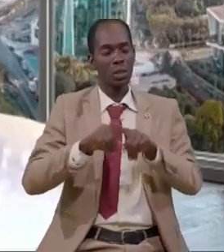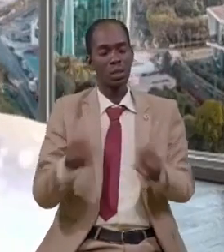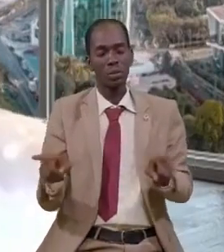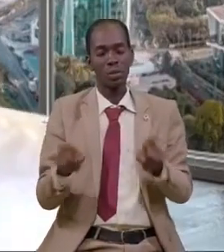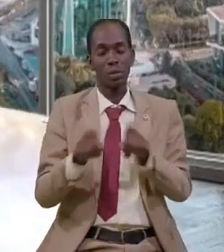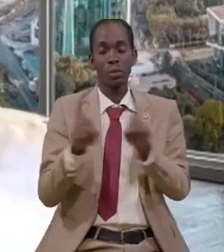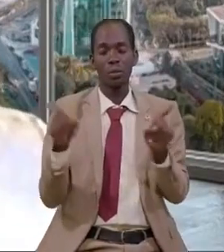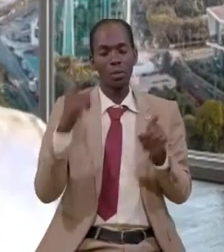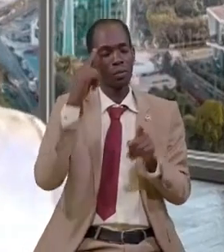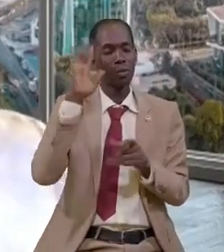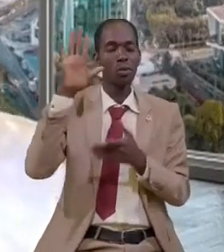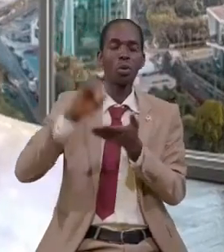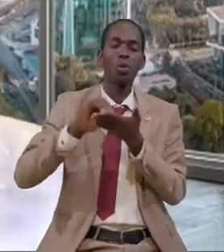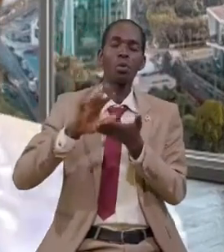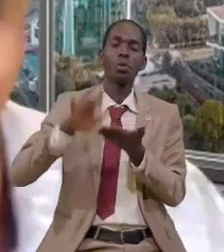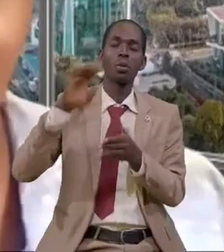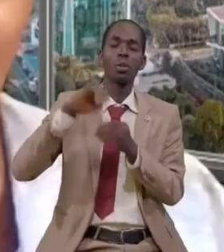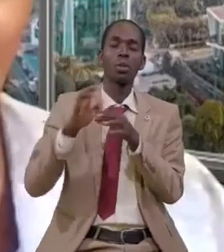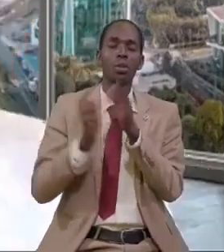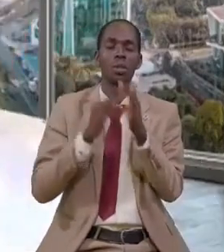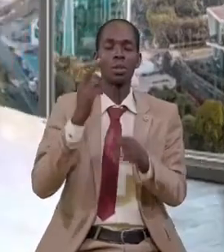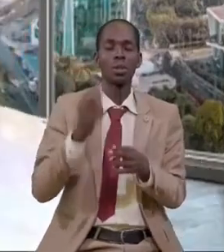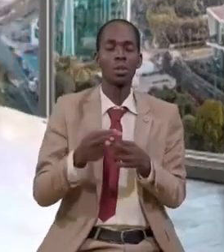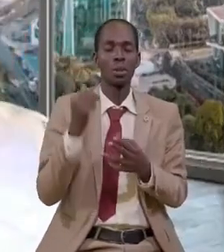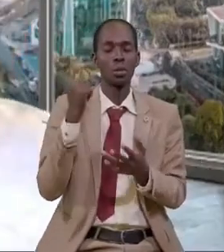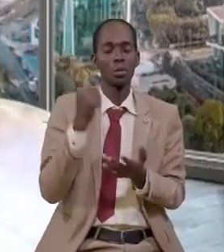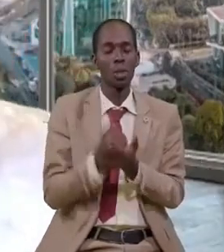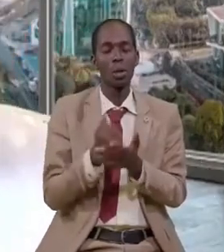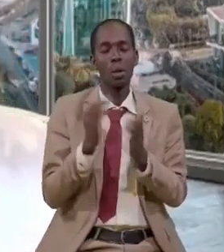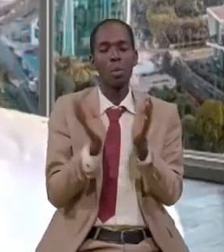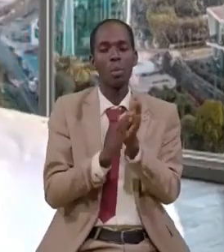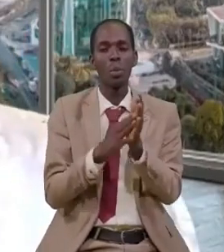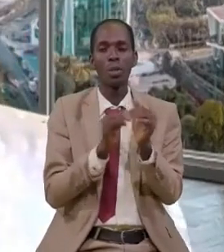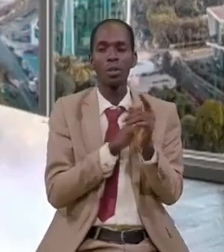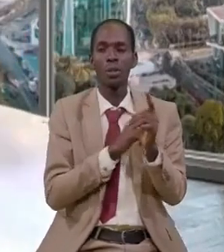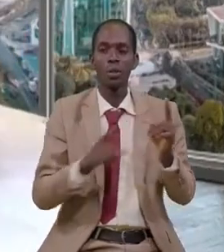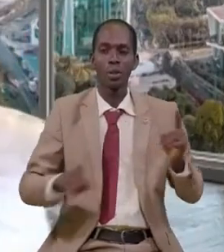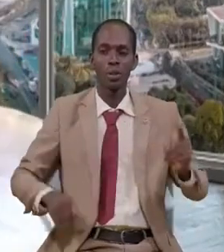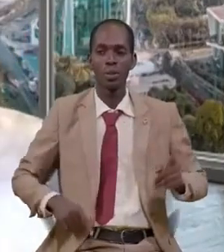Jesus' name. Praise the Lord.